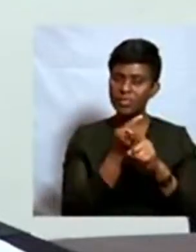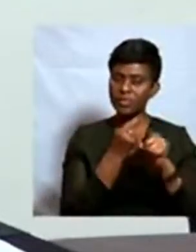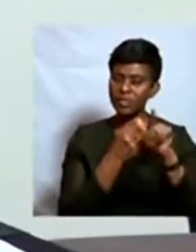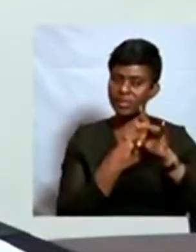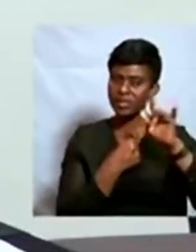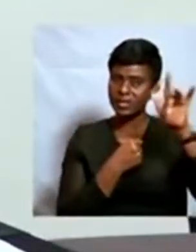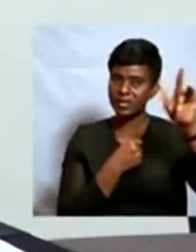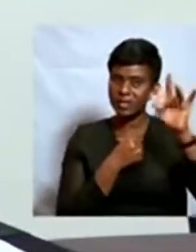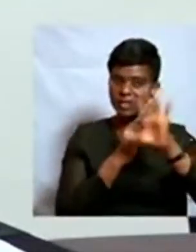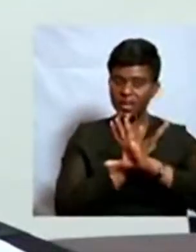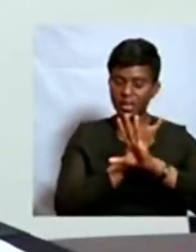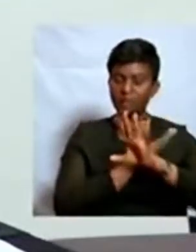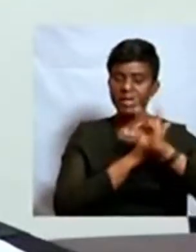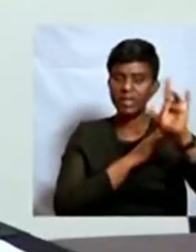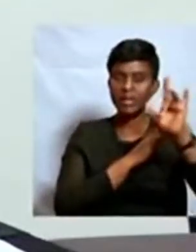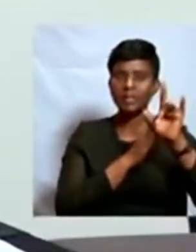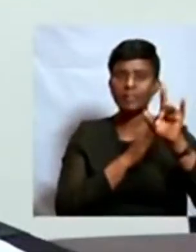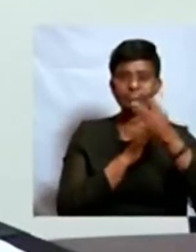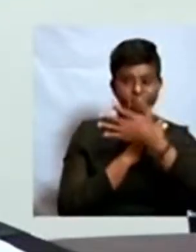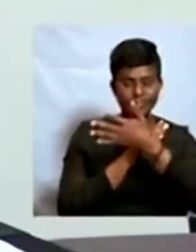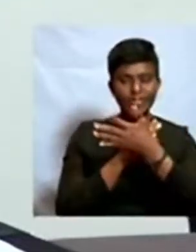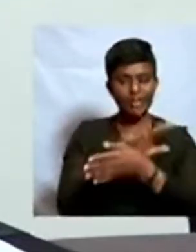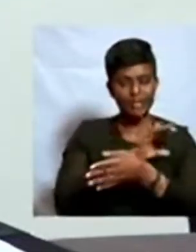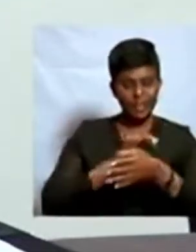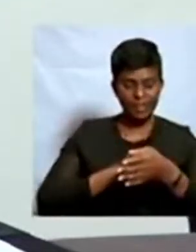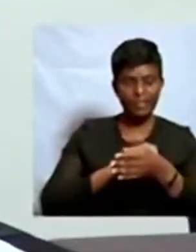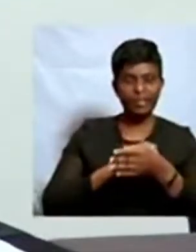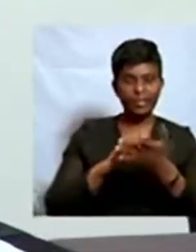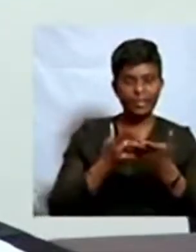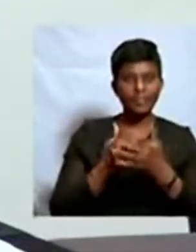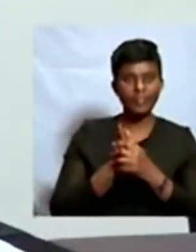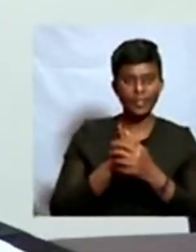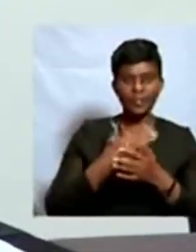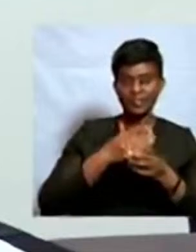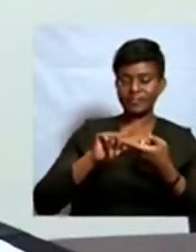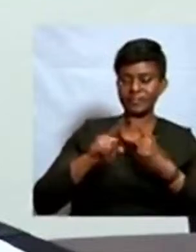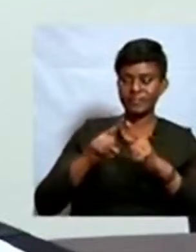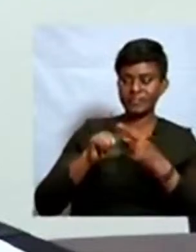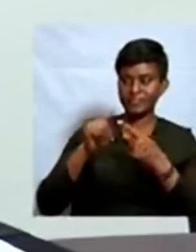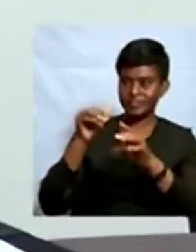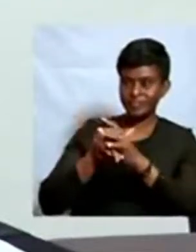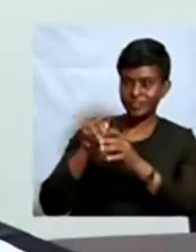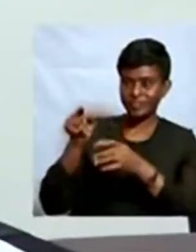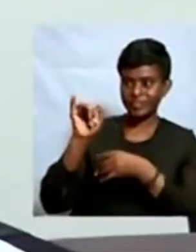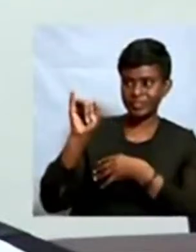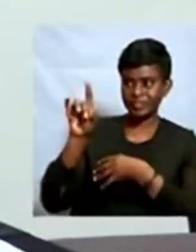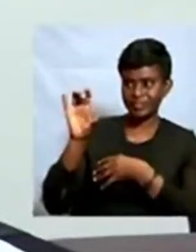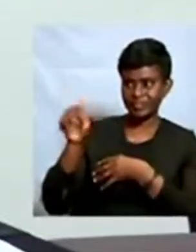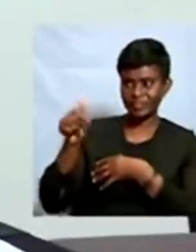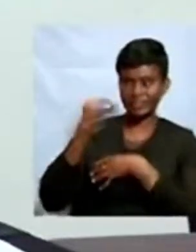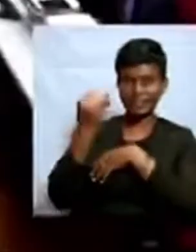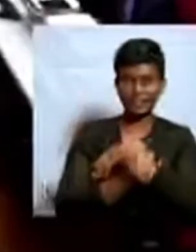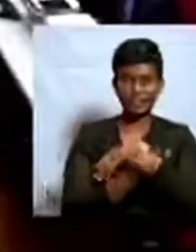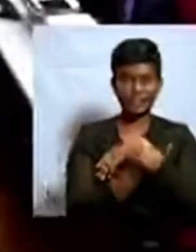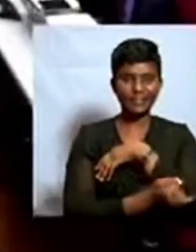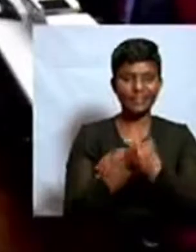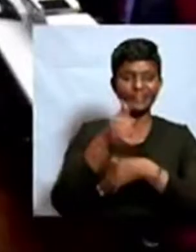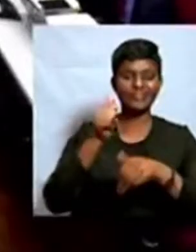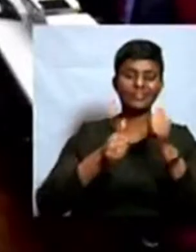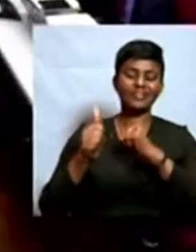Zambia Airways as well, our subsidiary. I'll let my colleagues at IDC first introduce themselves.